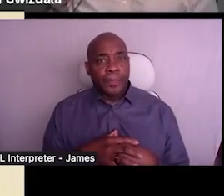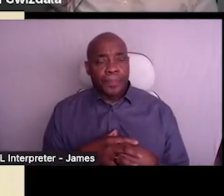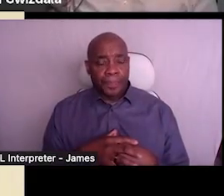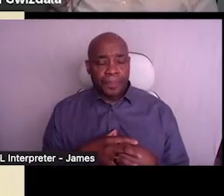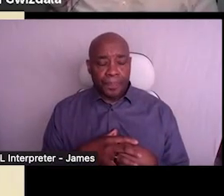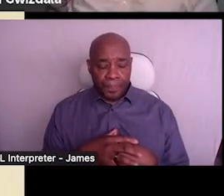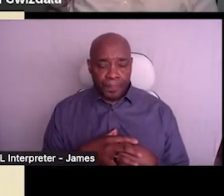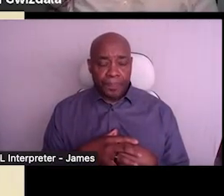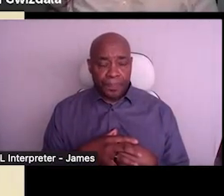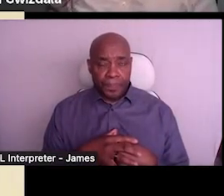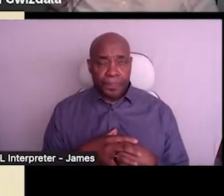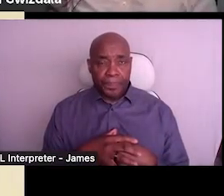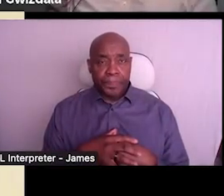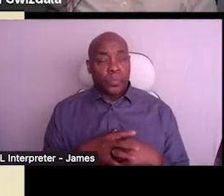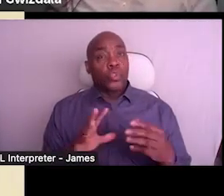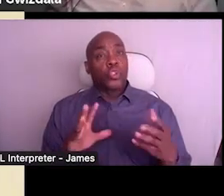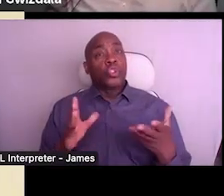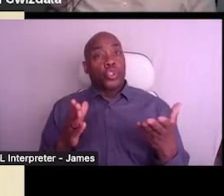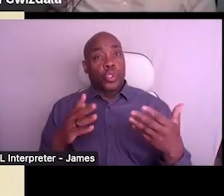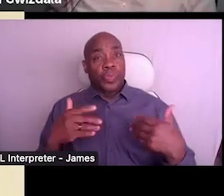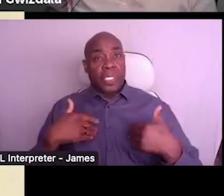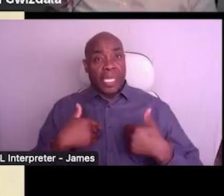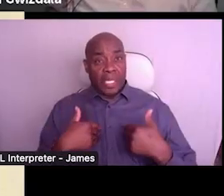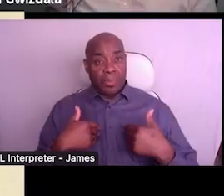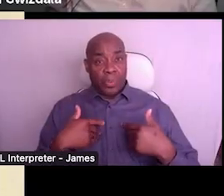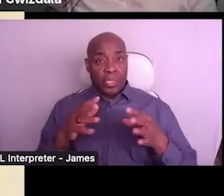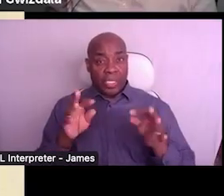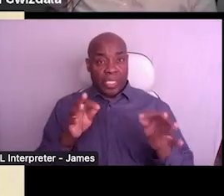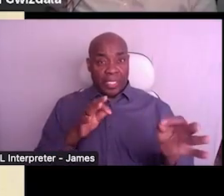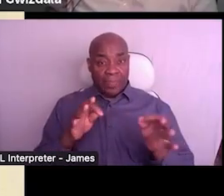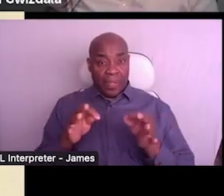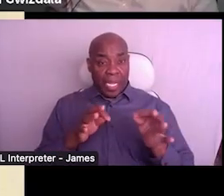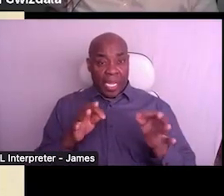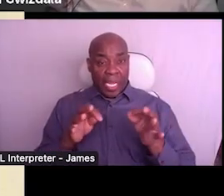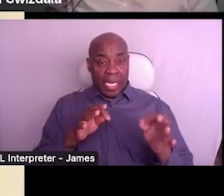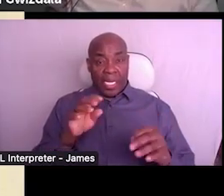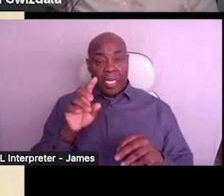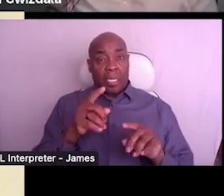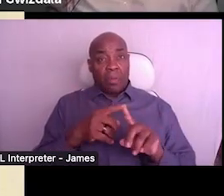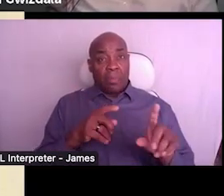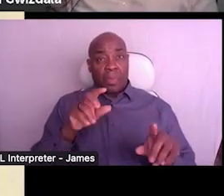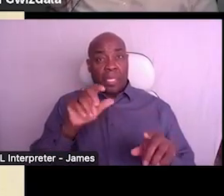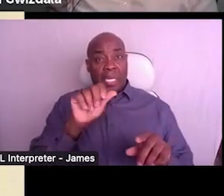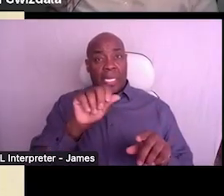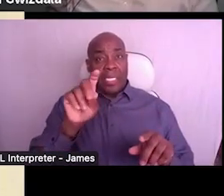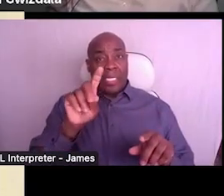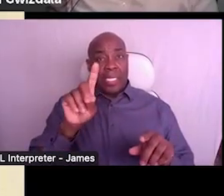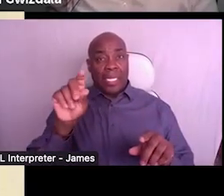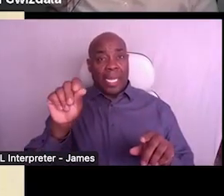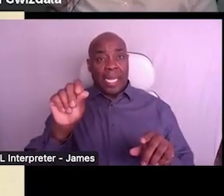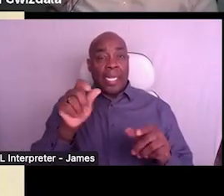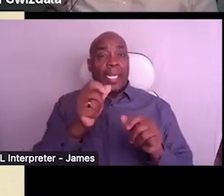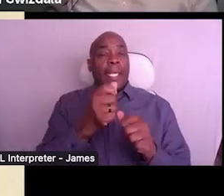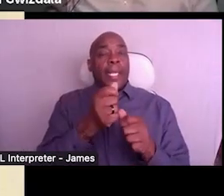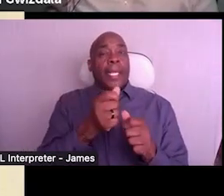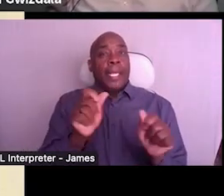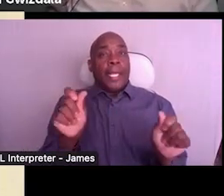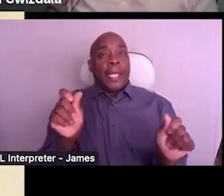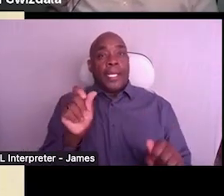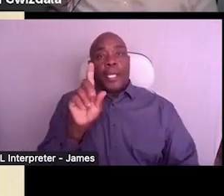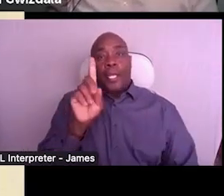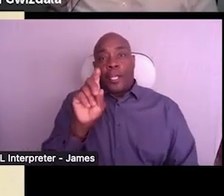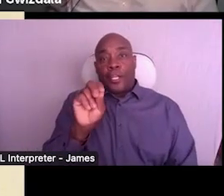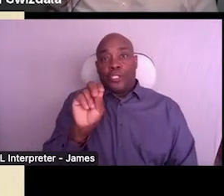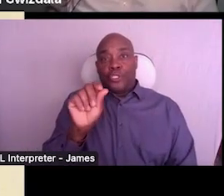A service animal is defined by the implementing regulations of the ADA as any dog that